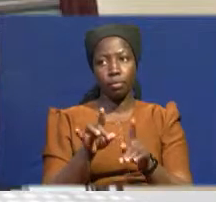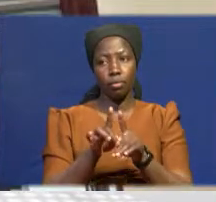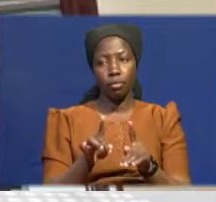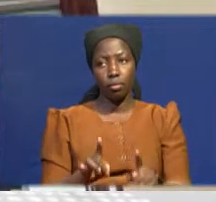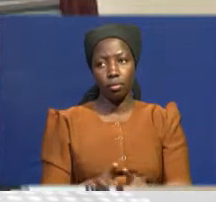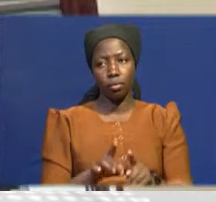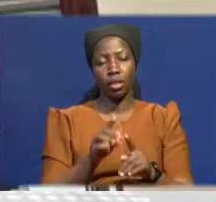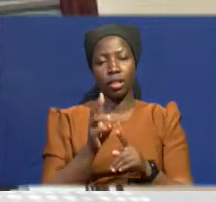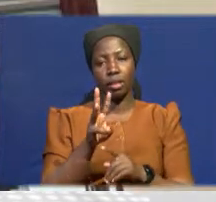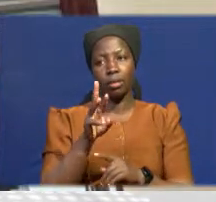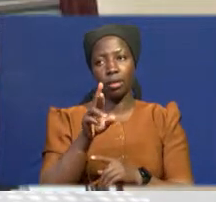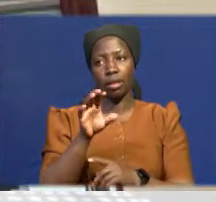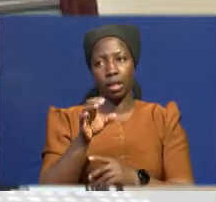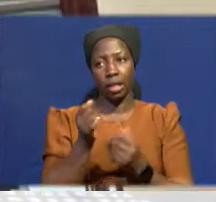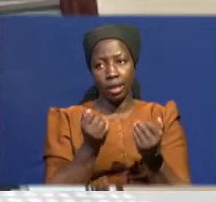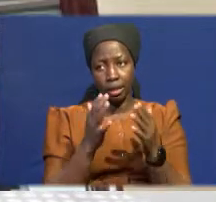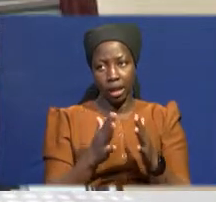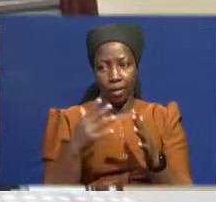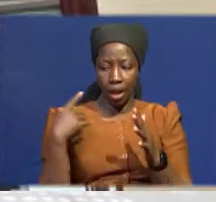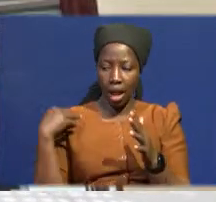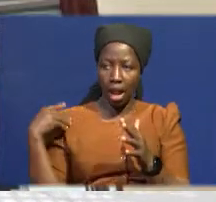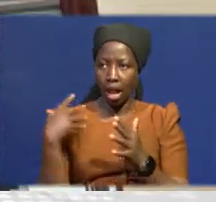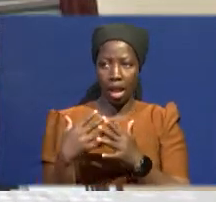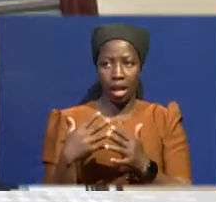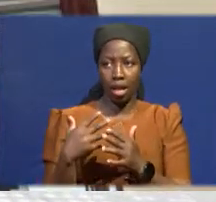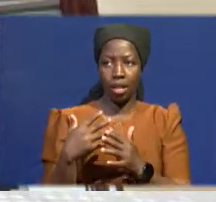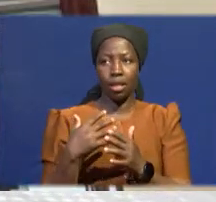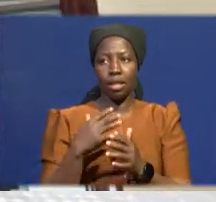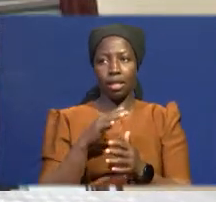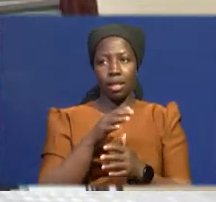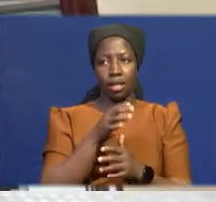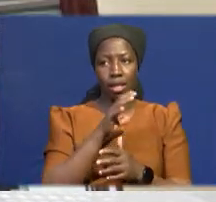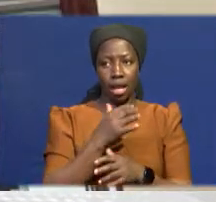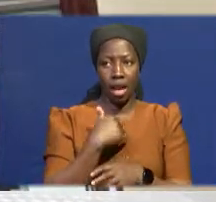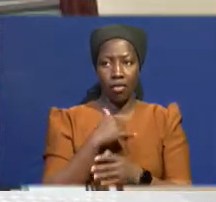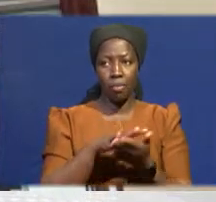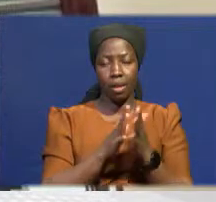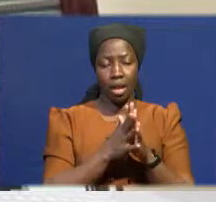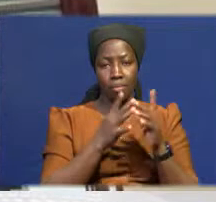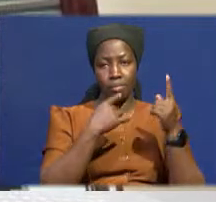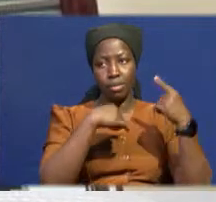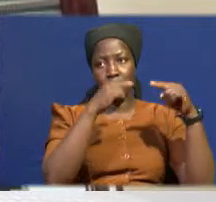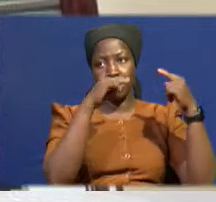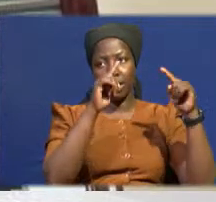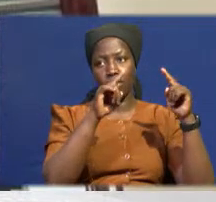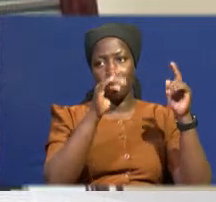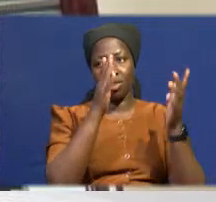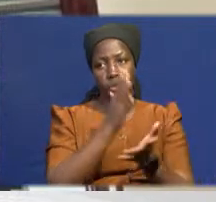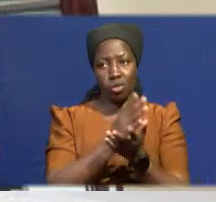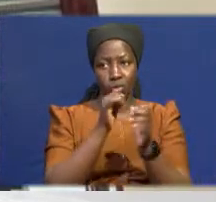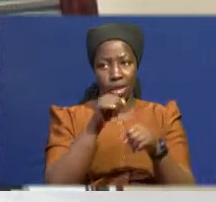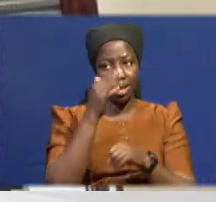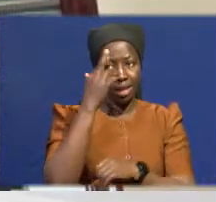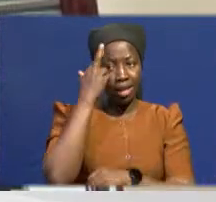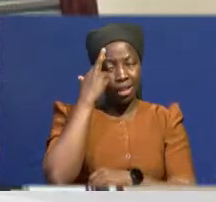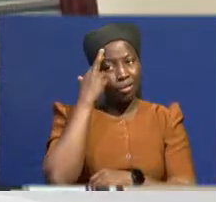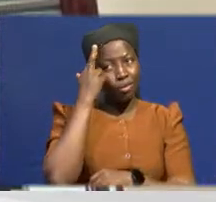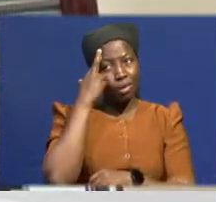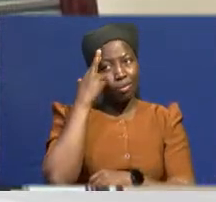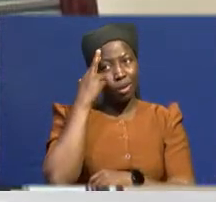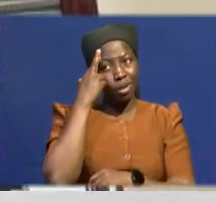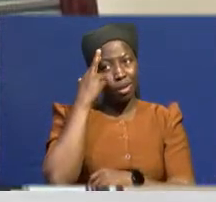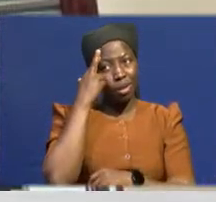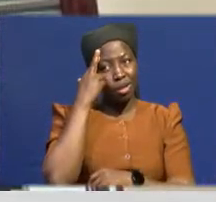drivers. Over the years, this drink has become extremely successful in triathlon. And in fact, you may recall Elish McColgan beating the